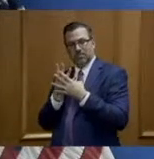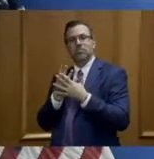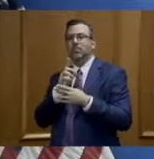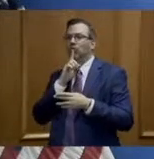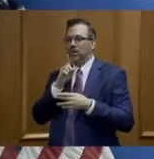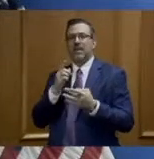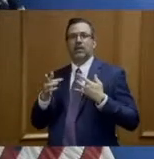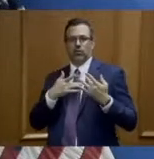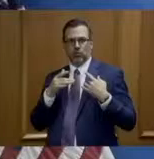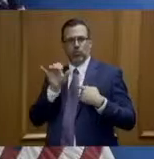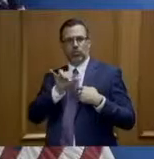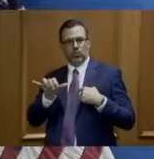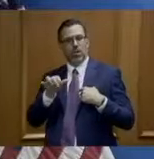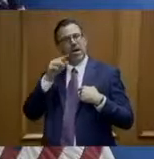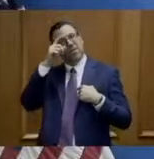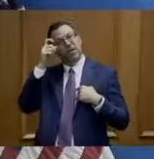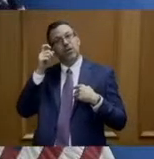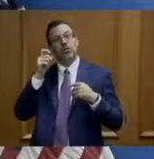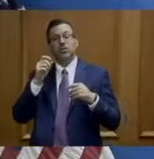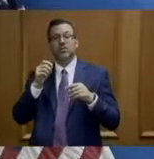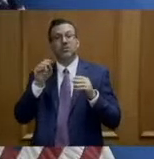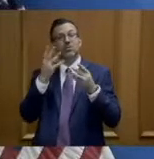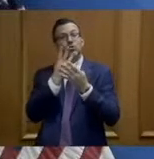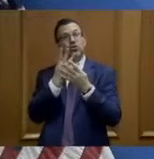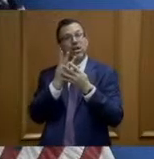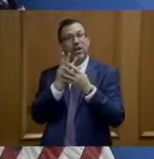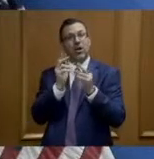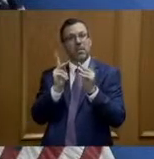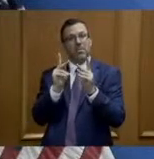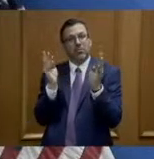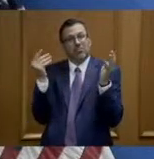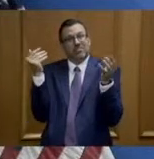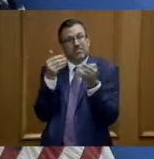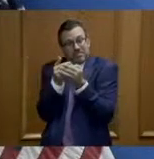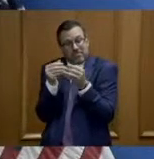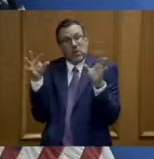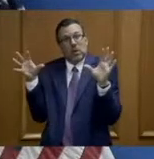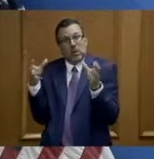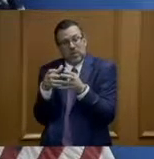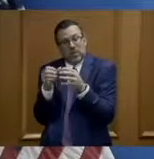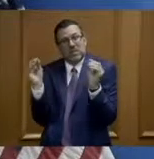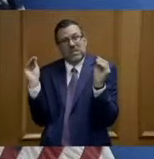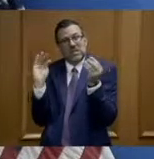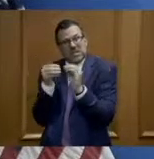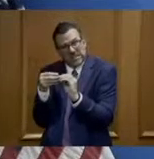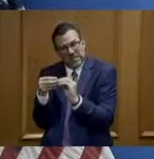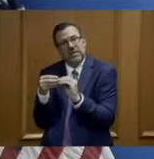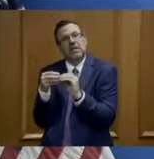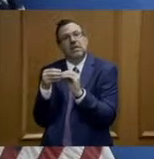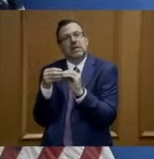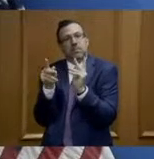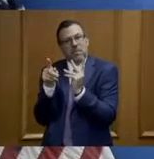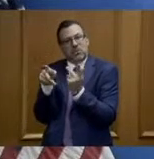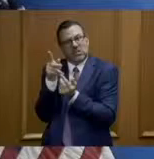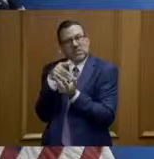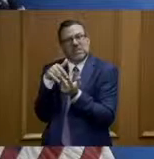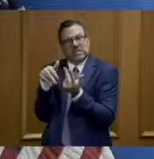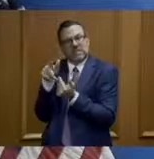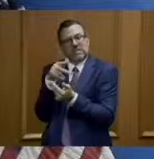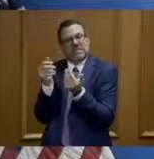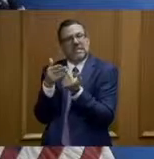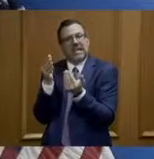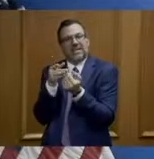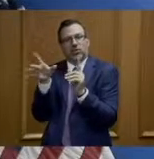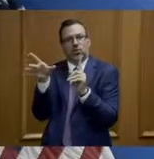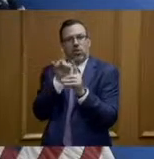population where people can spread infection amongst themselves very easily. And